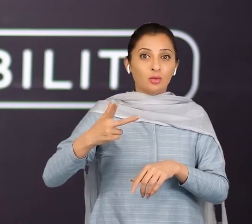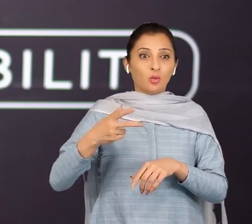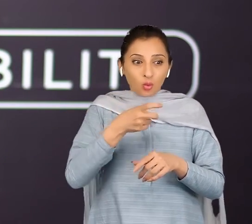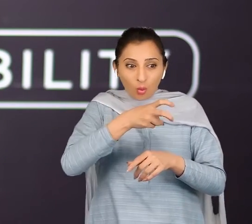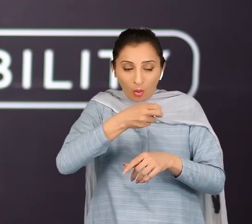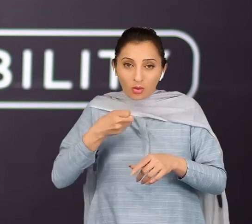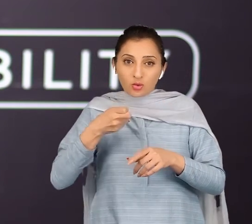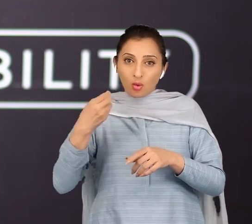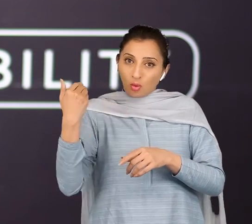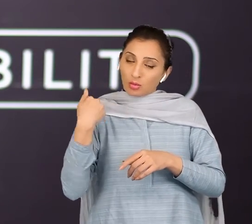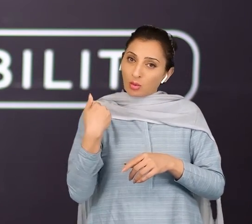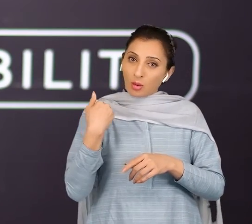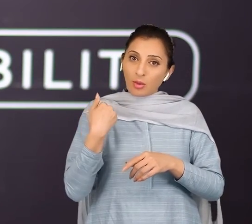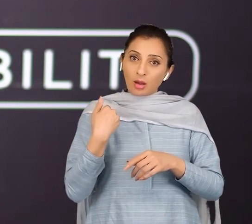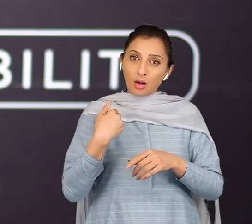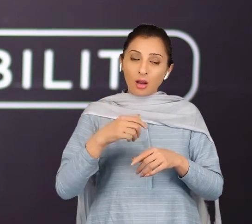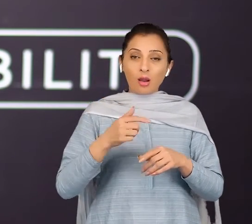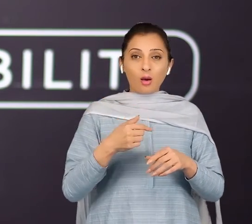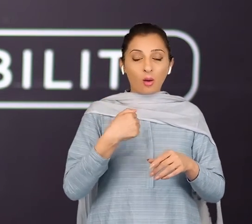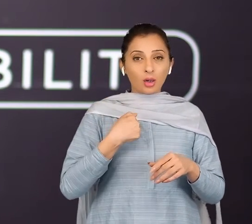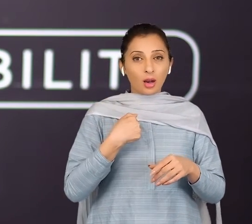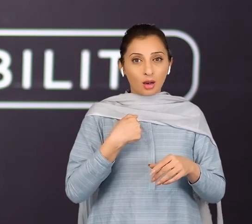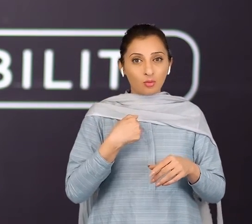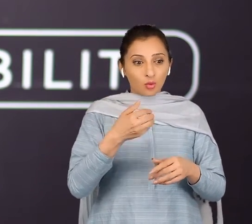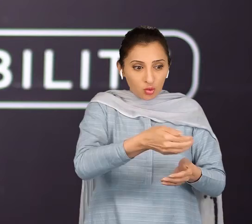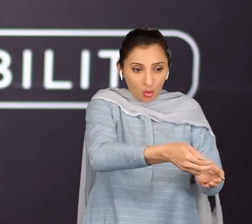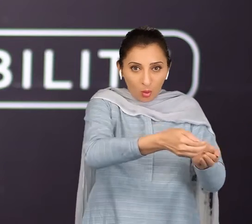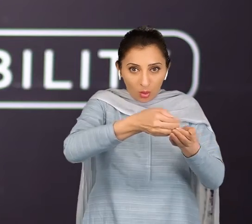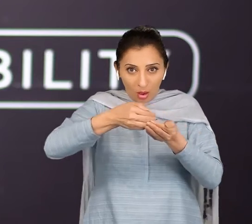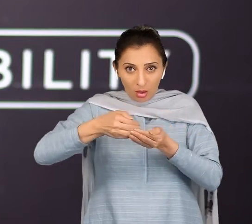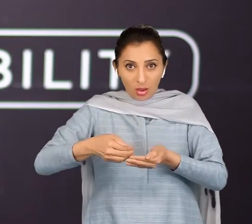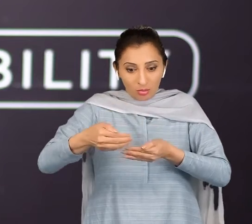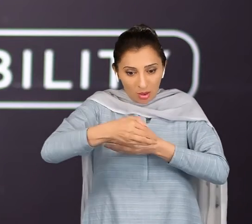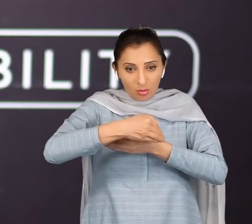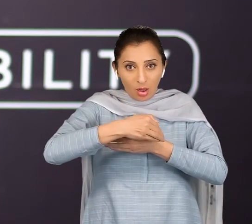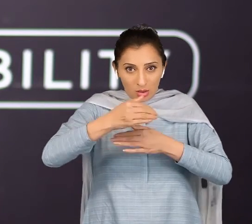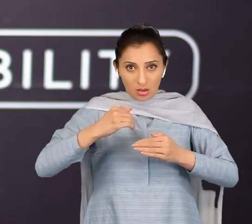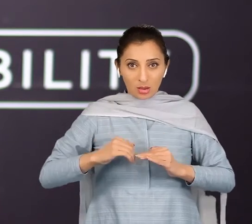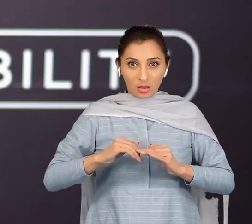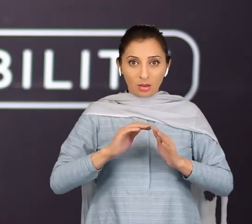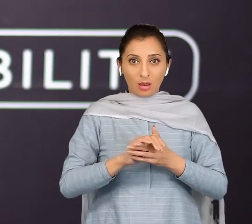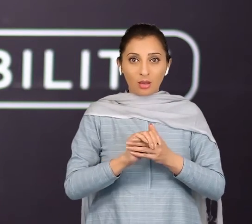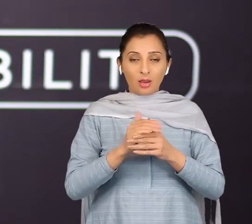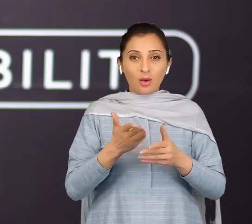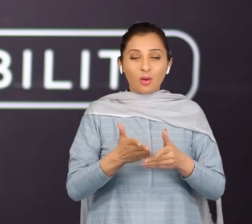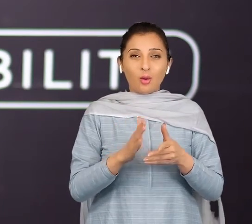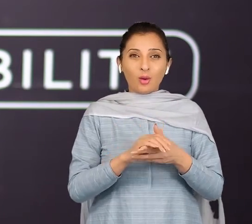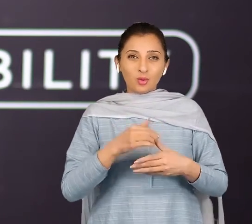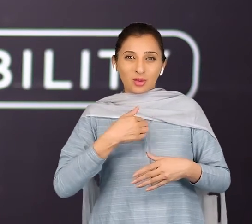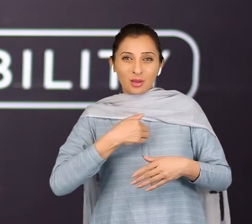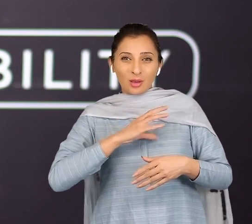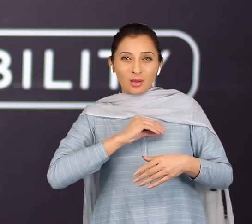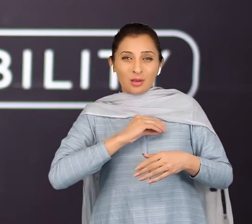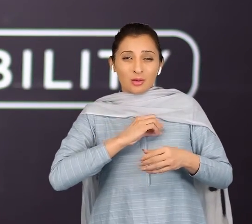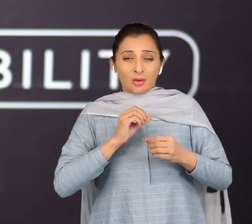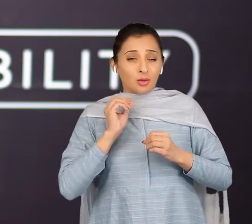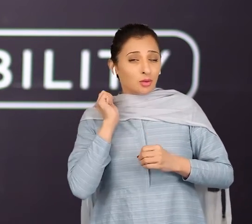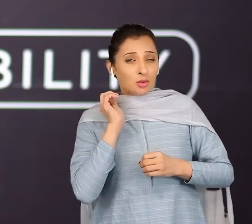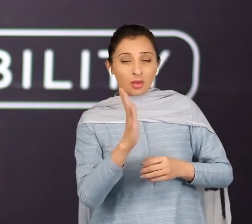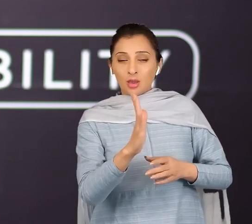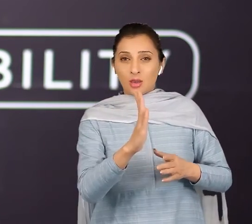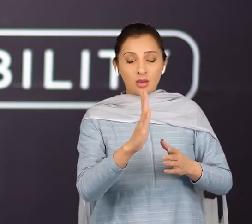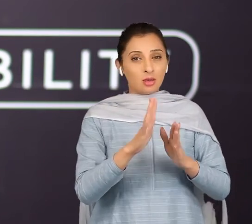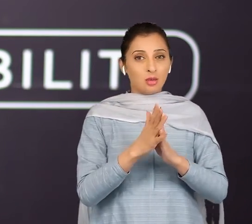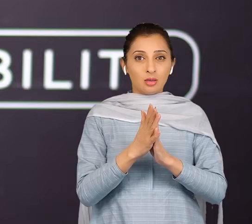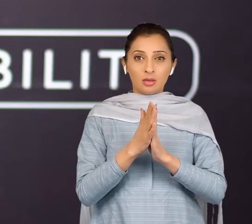of the gunshot. And when she came to our shelter, she was gasping for breath. Her heartbeat was incredibly